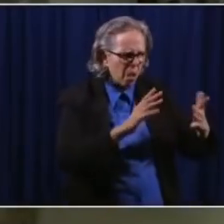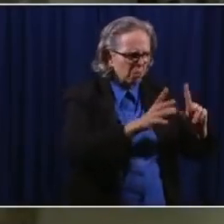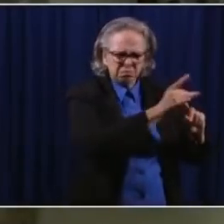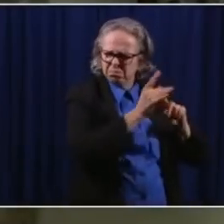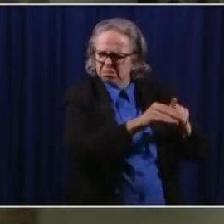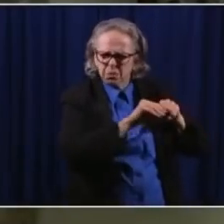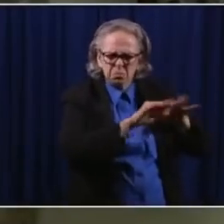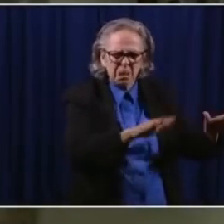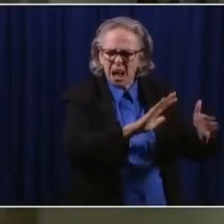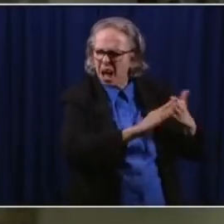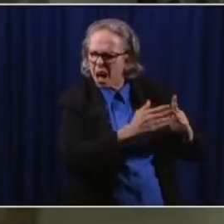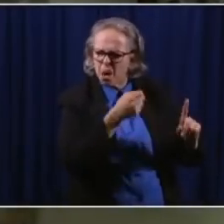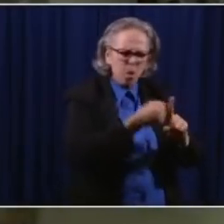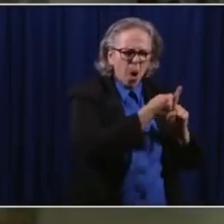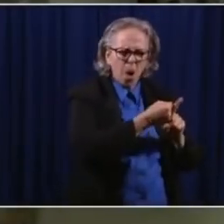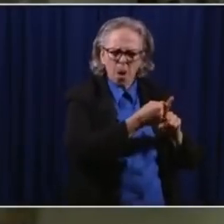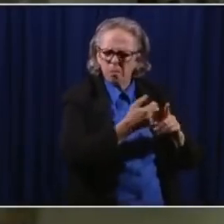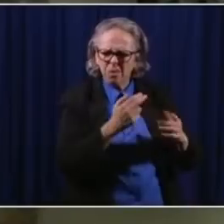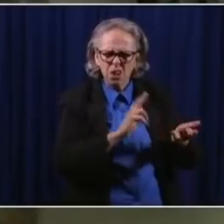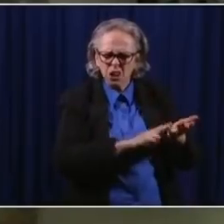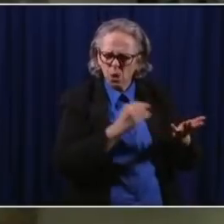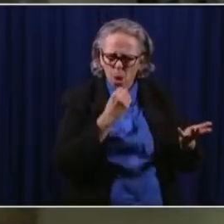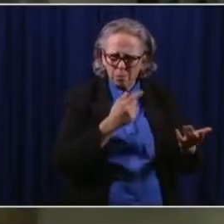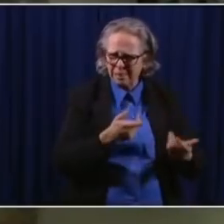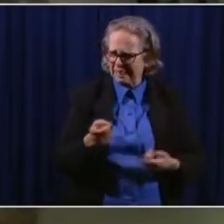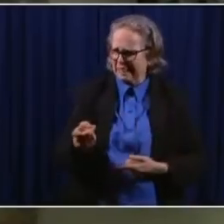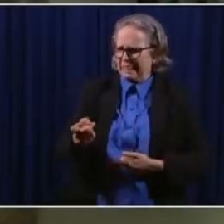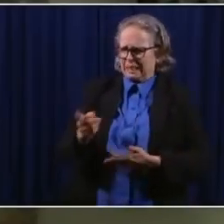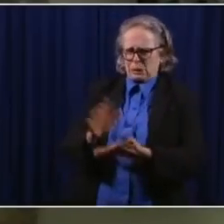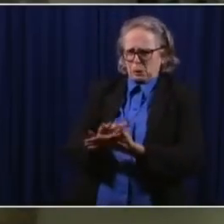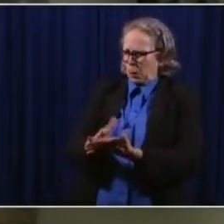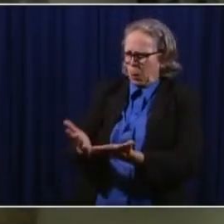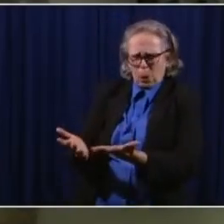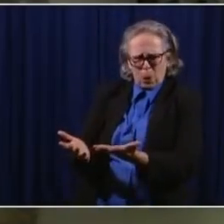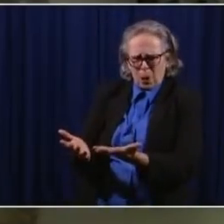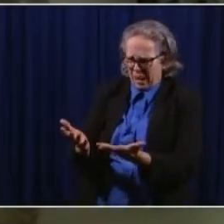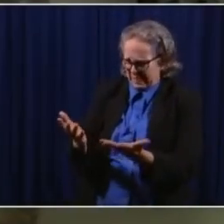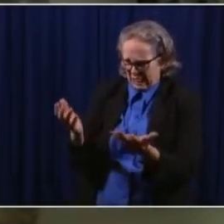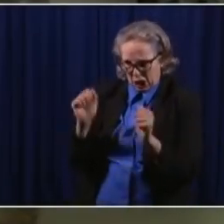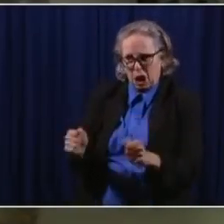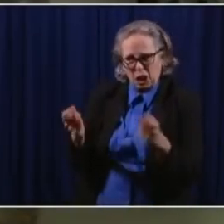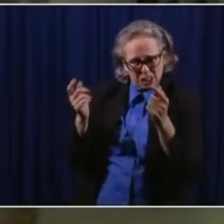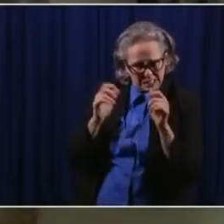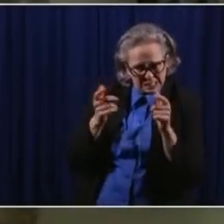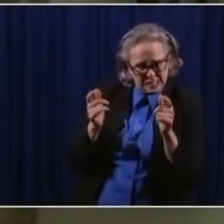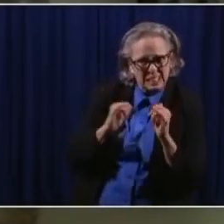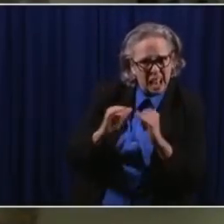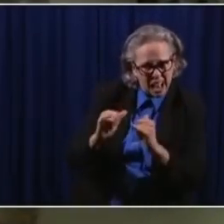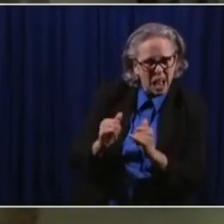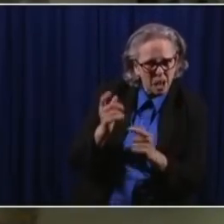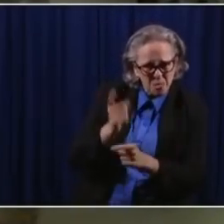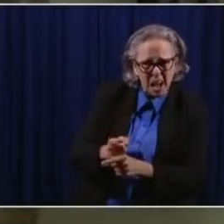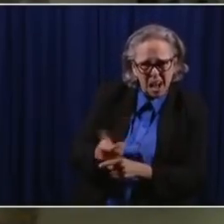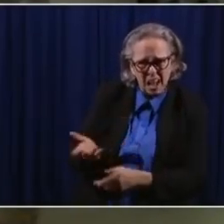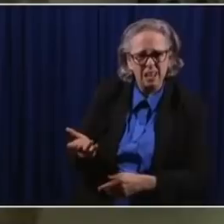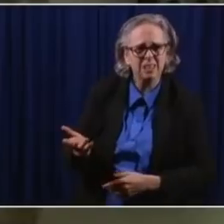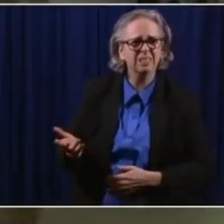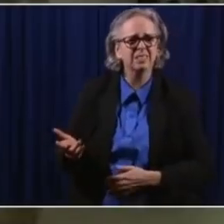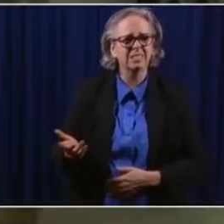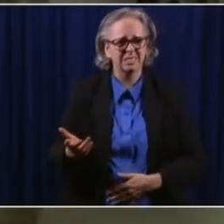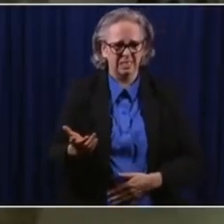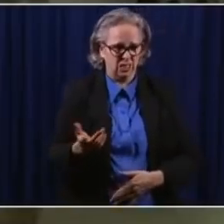the community spread, certainly schools are going to, and do, those that are open now, reflect the